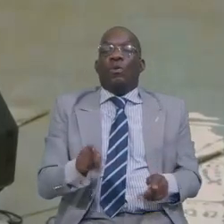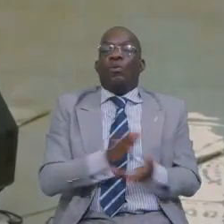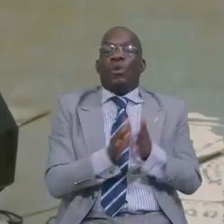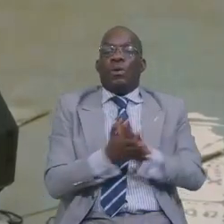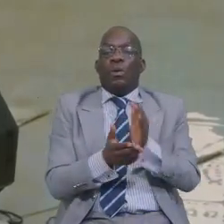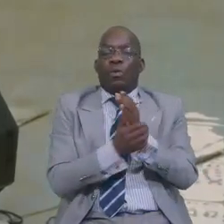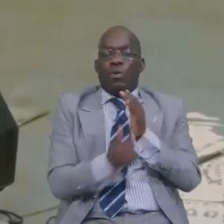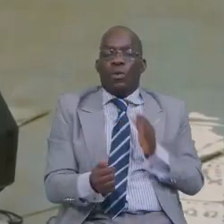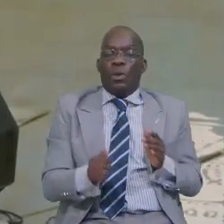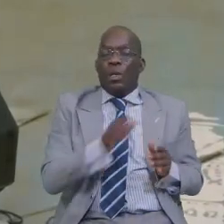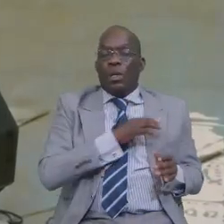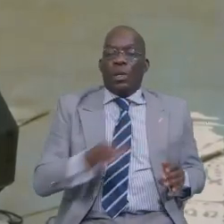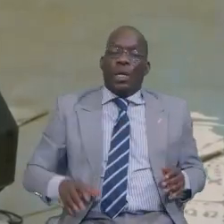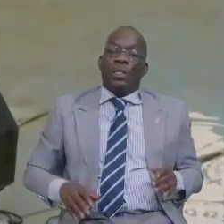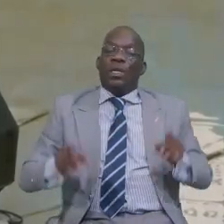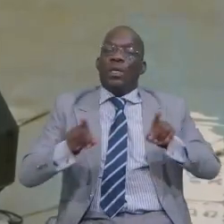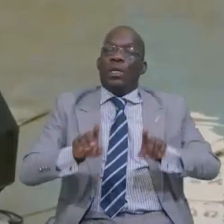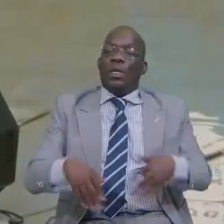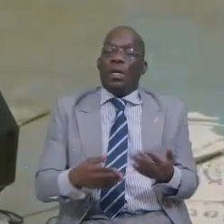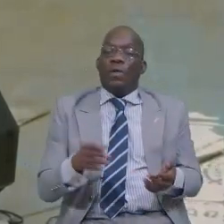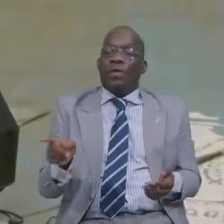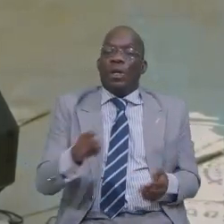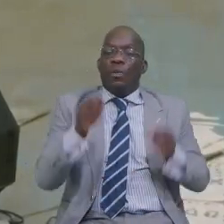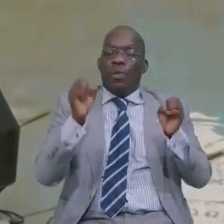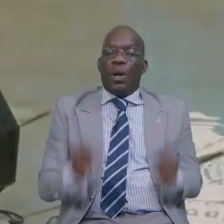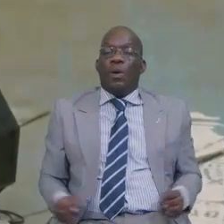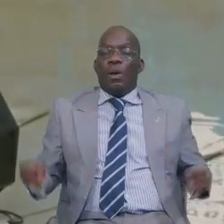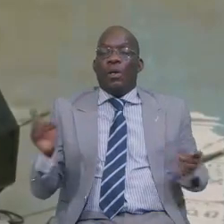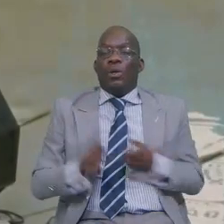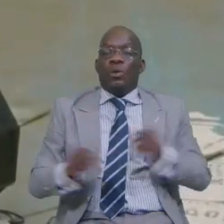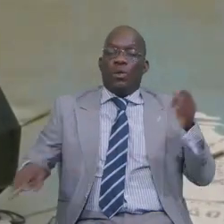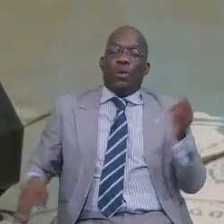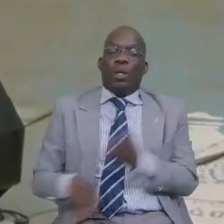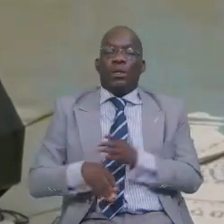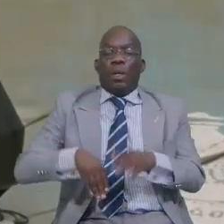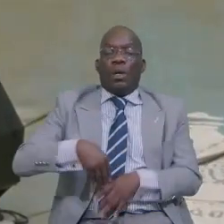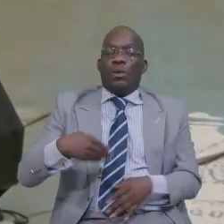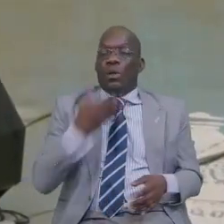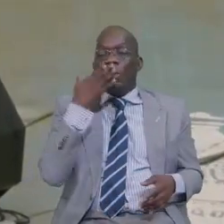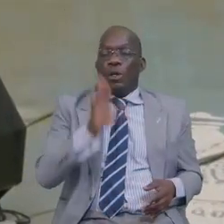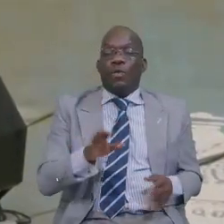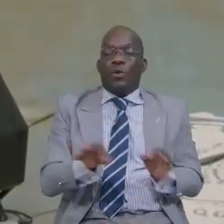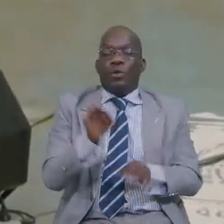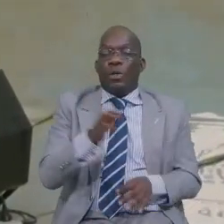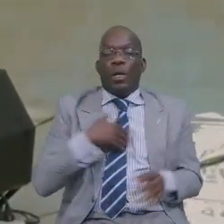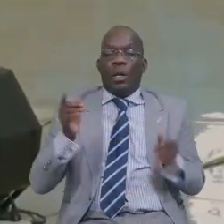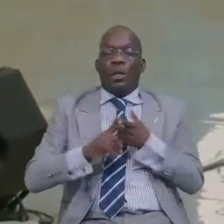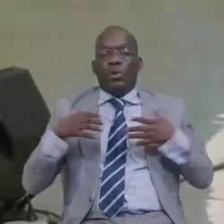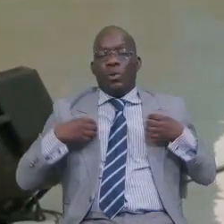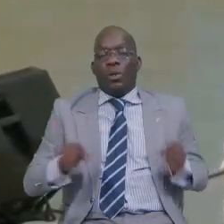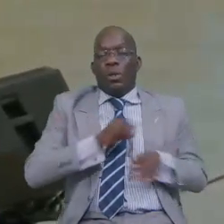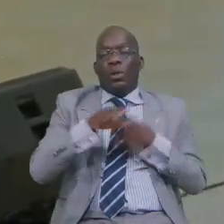them the power to cast evil spirit out and to heal all manner of sickness